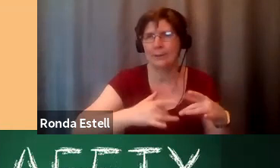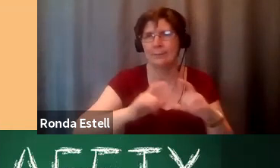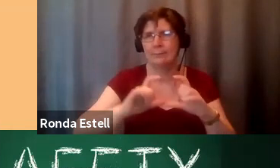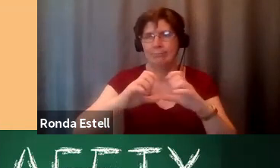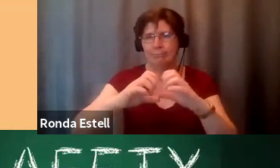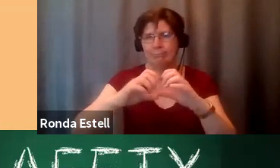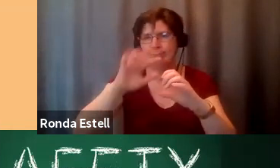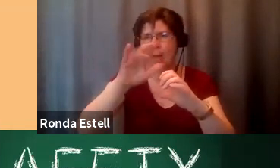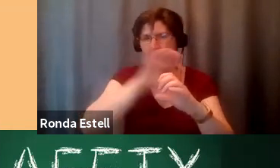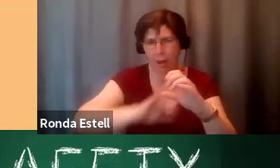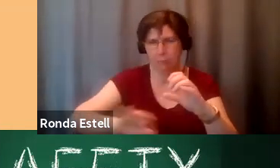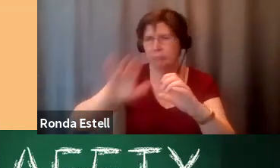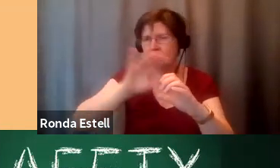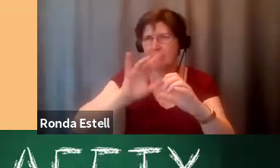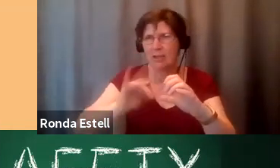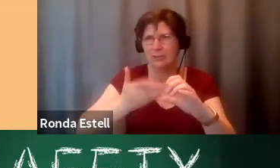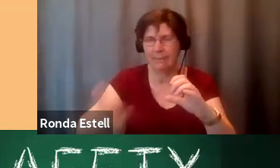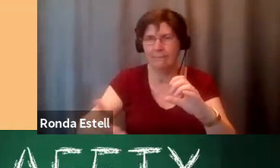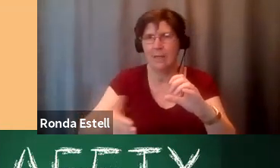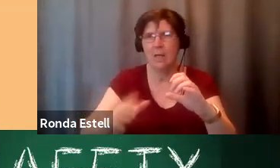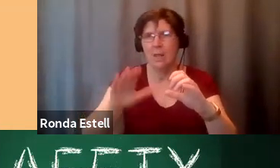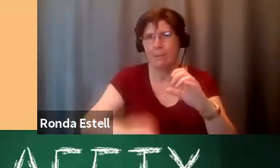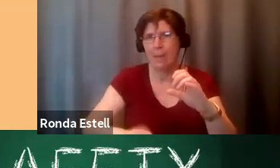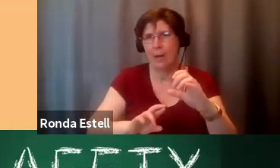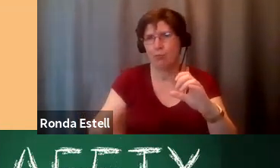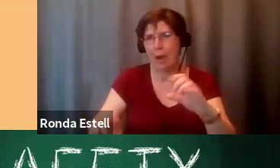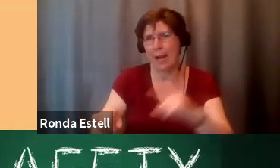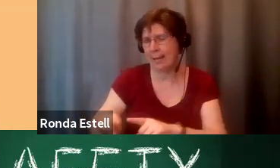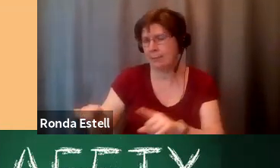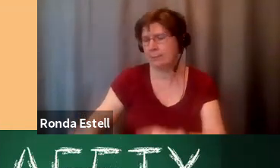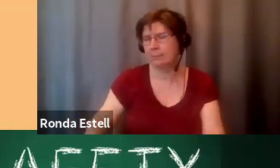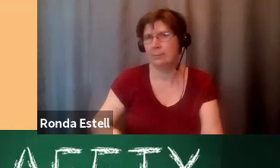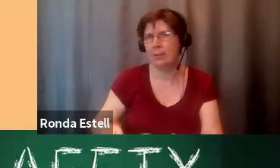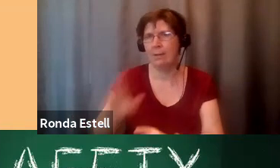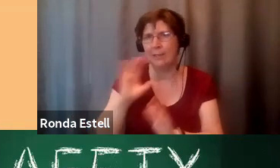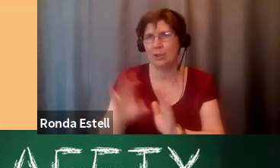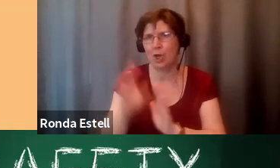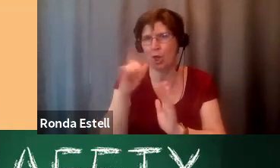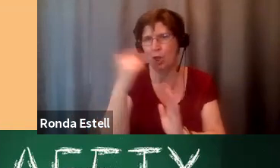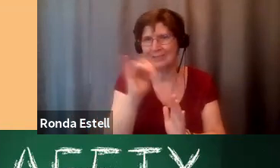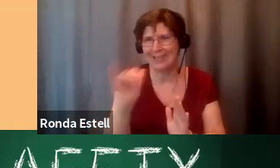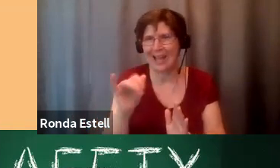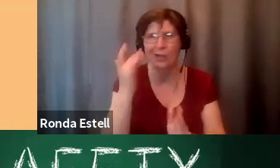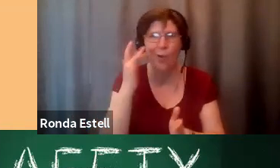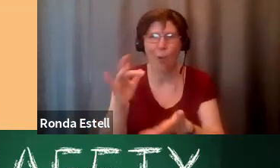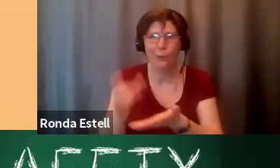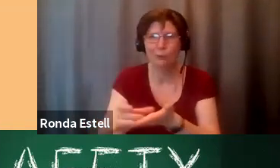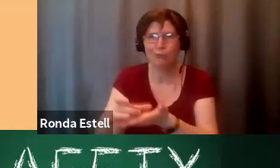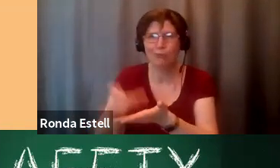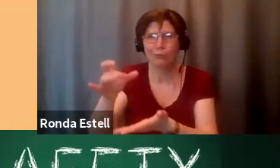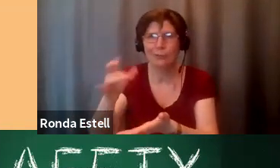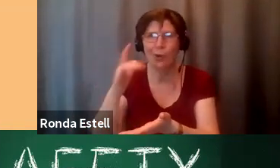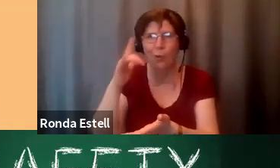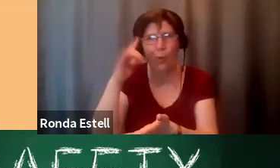And then the very bottom right-hand side, it looks like it's gold quarters. We'll just say it's gold